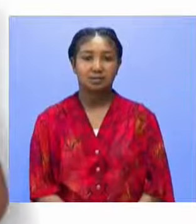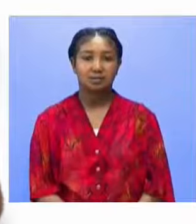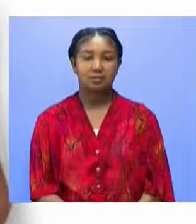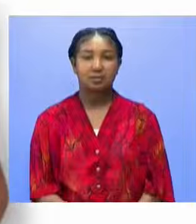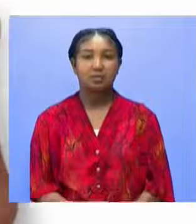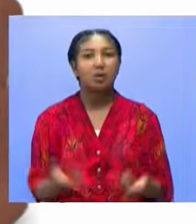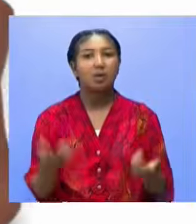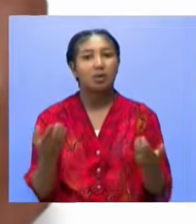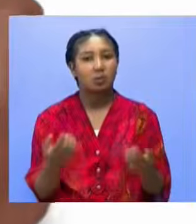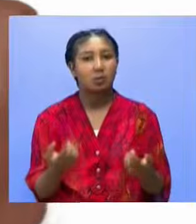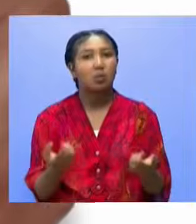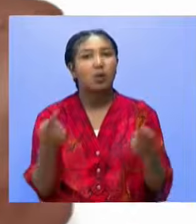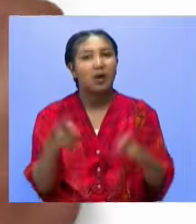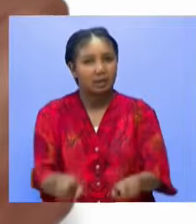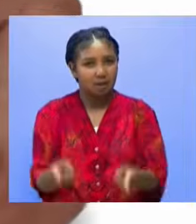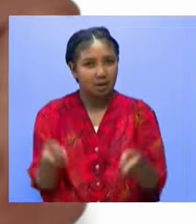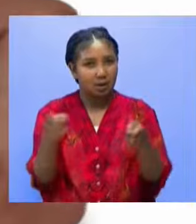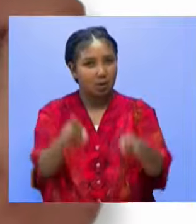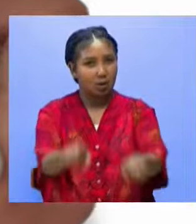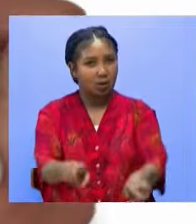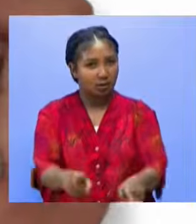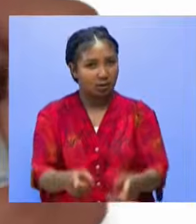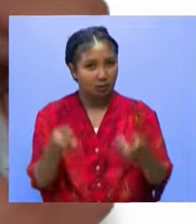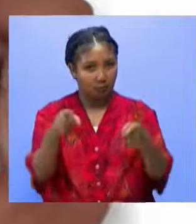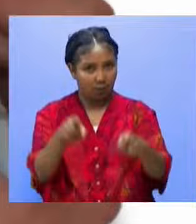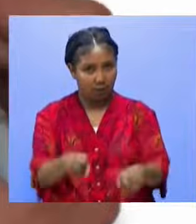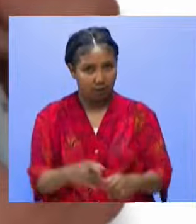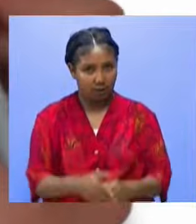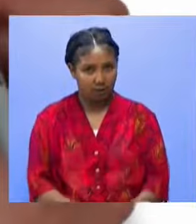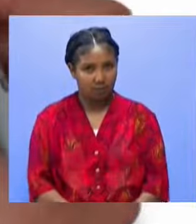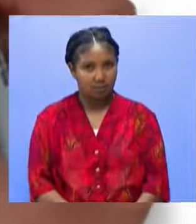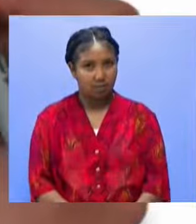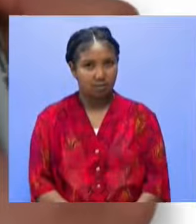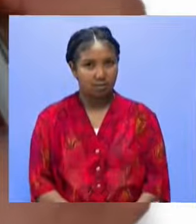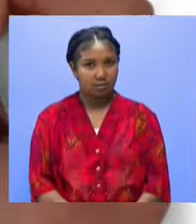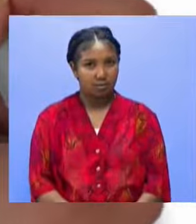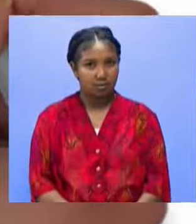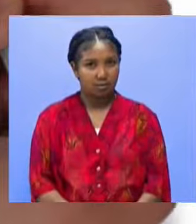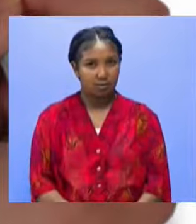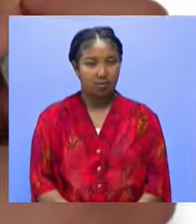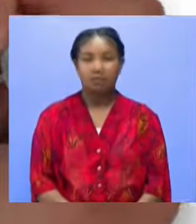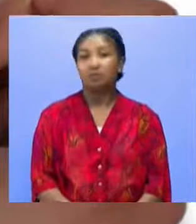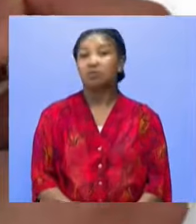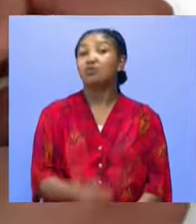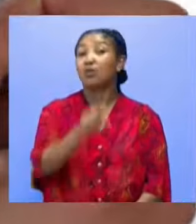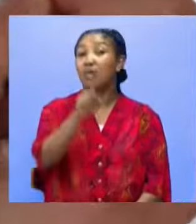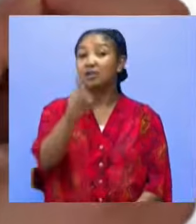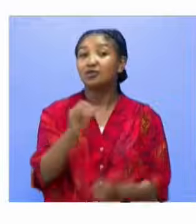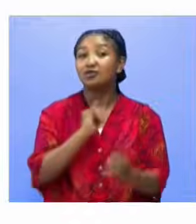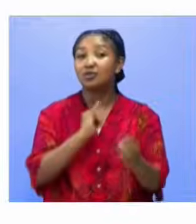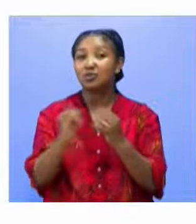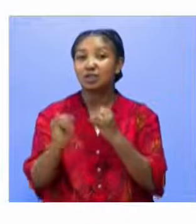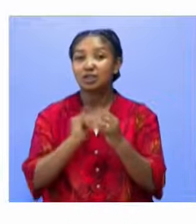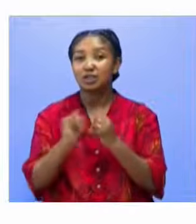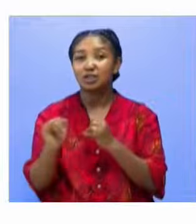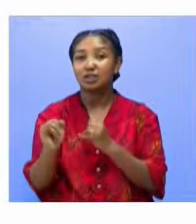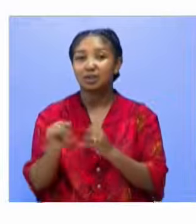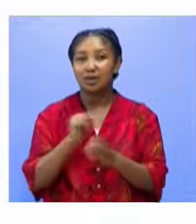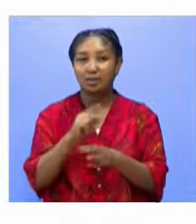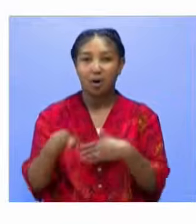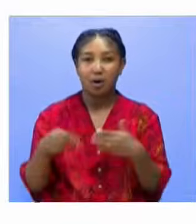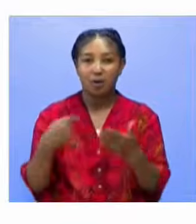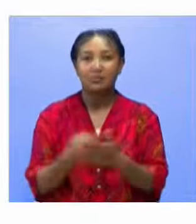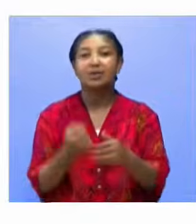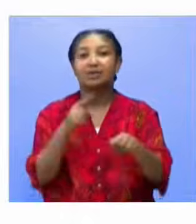When we use it what? To ask some information about, or for what?